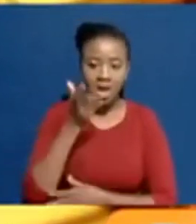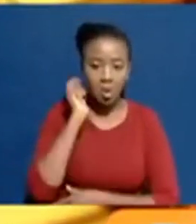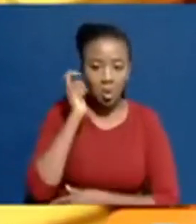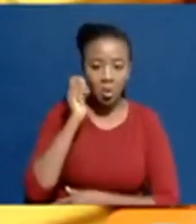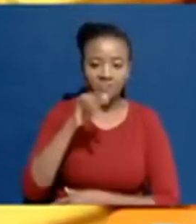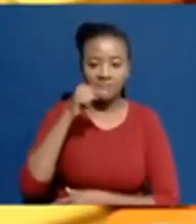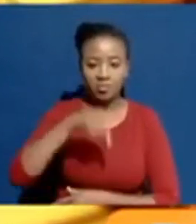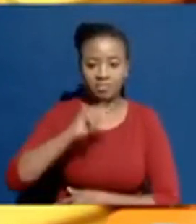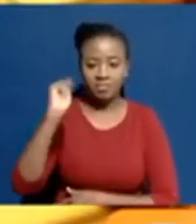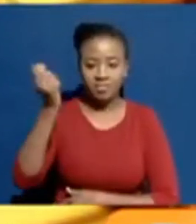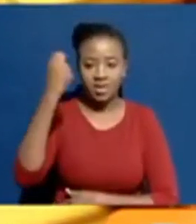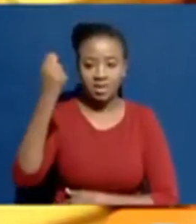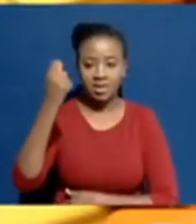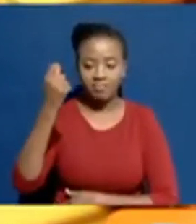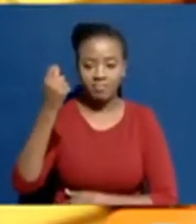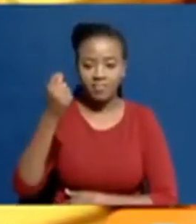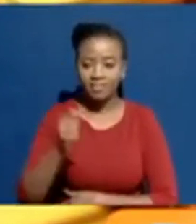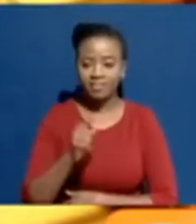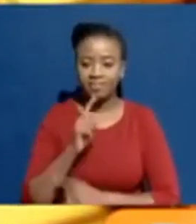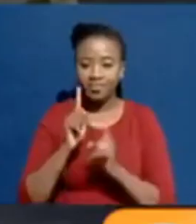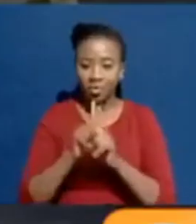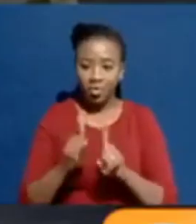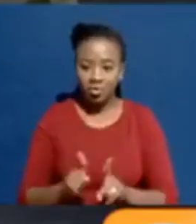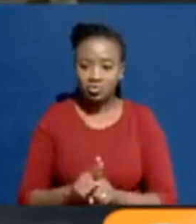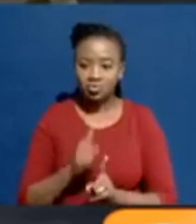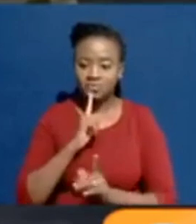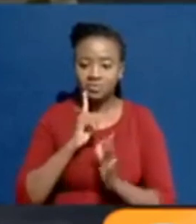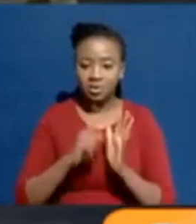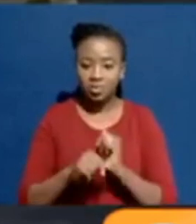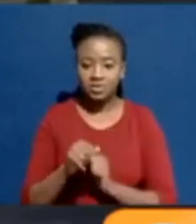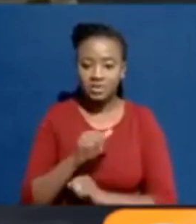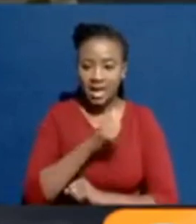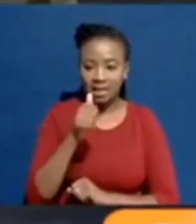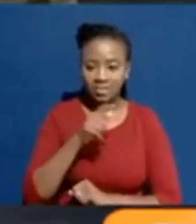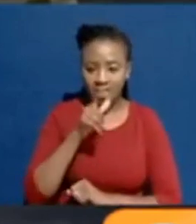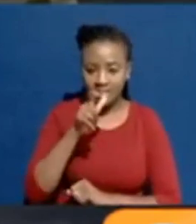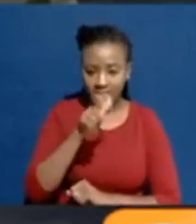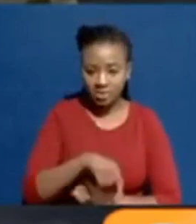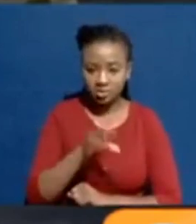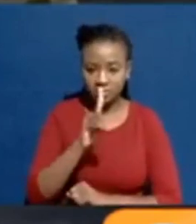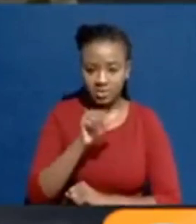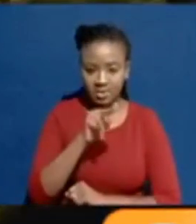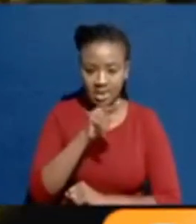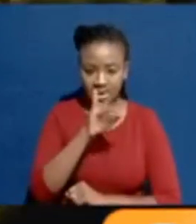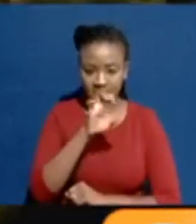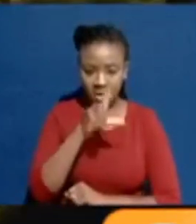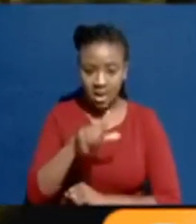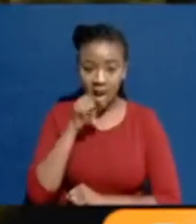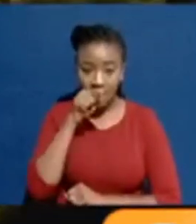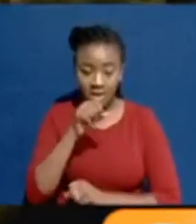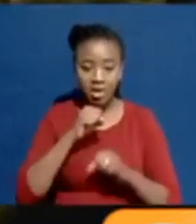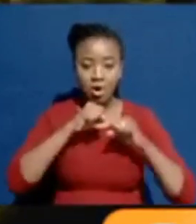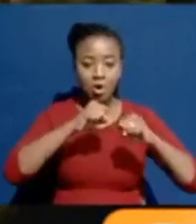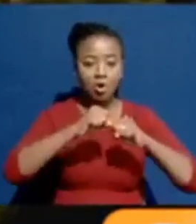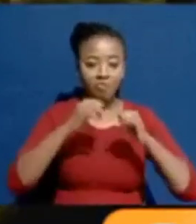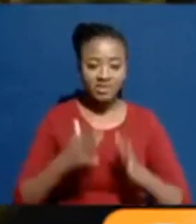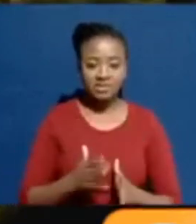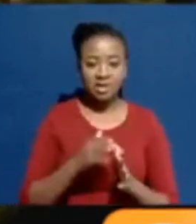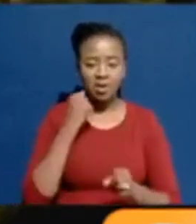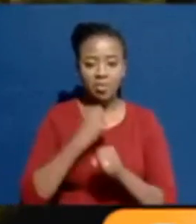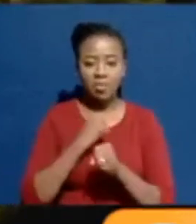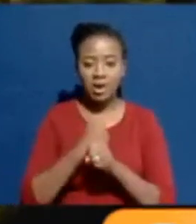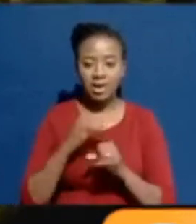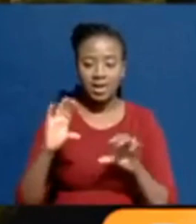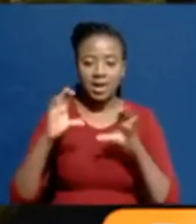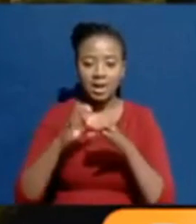Kenya. According to the petition, one Daniel Kangara, who at the time was alleged to be an officer in an entity